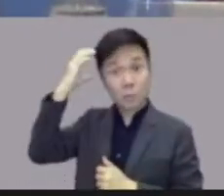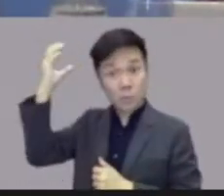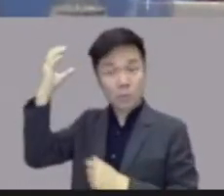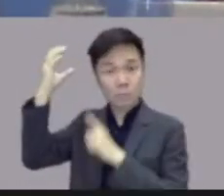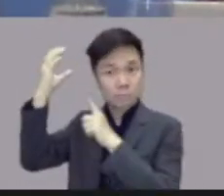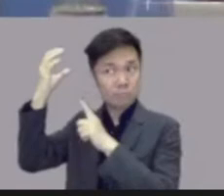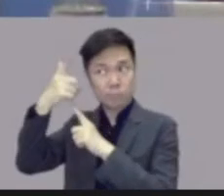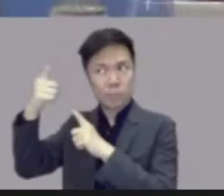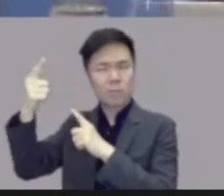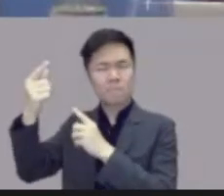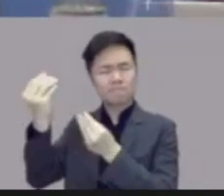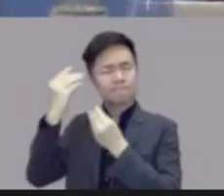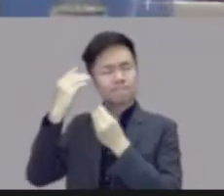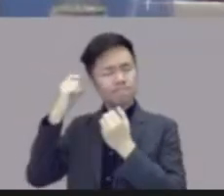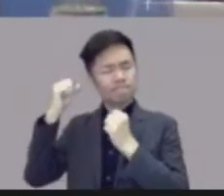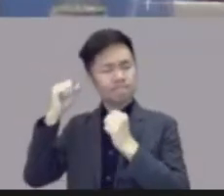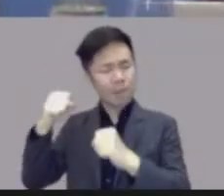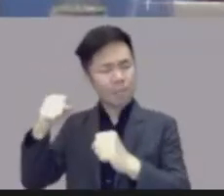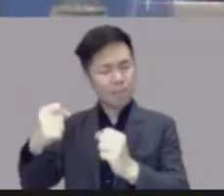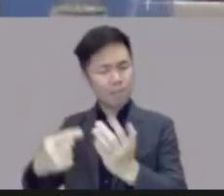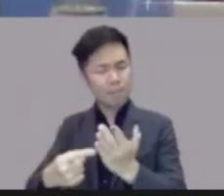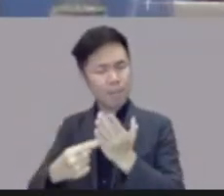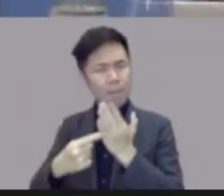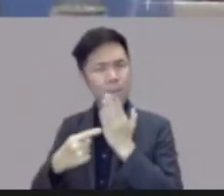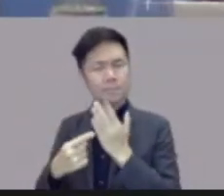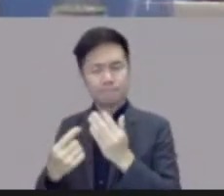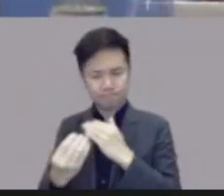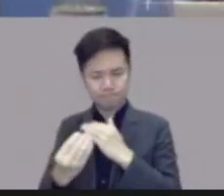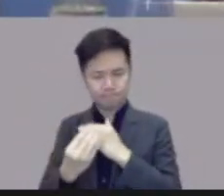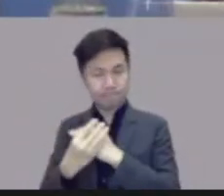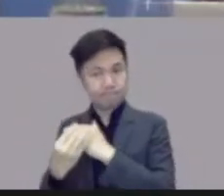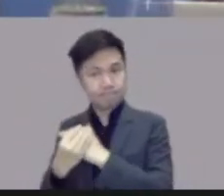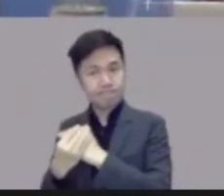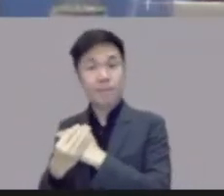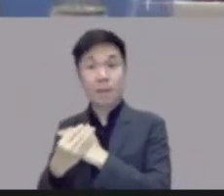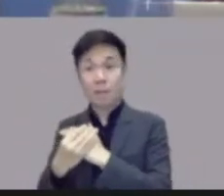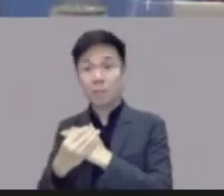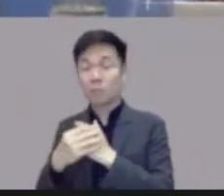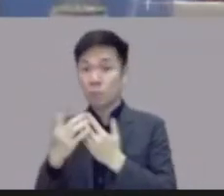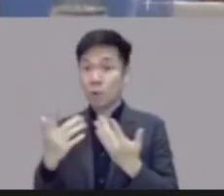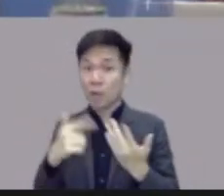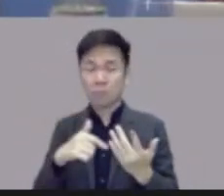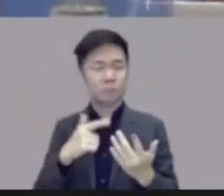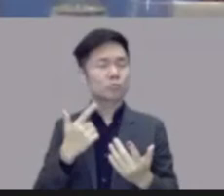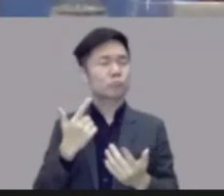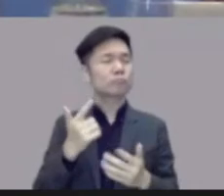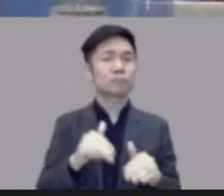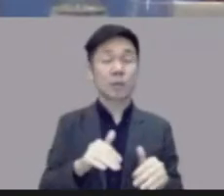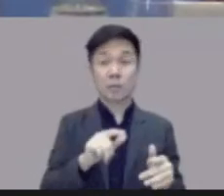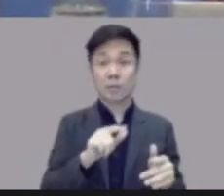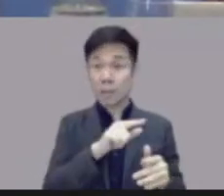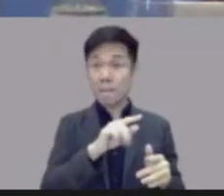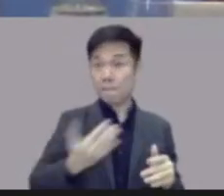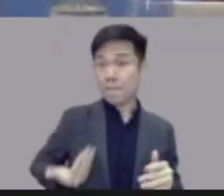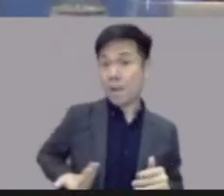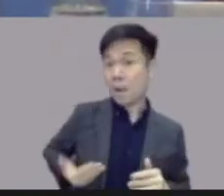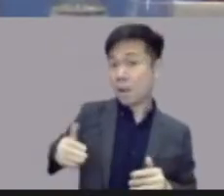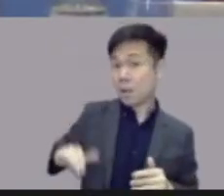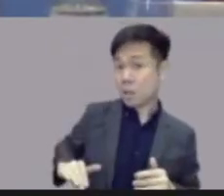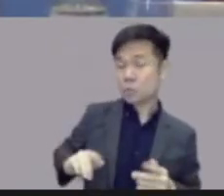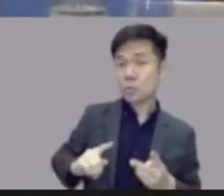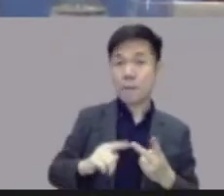to support countries to phase out coal focusing in particular on just transitions in Bangladesh Pakistan